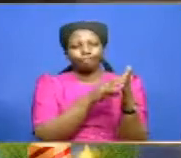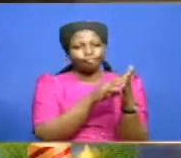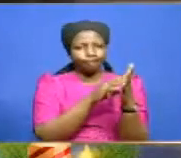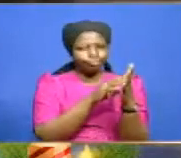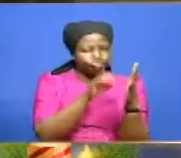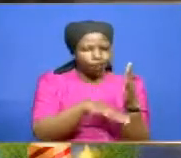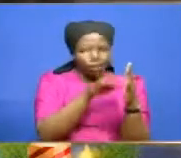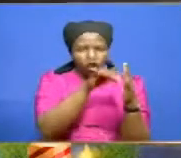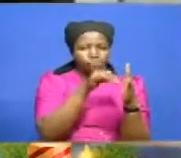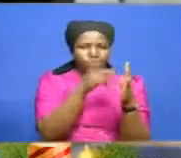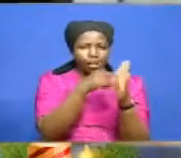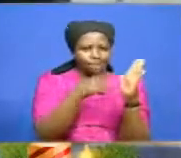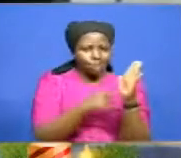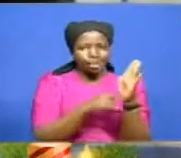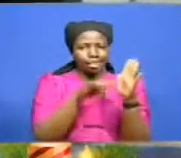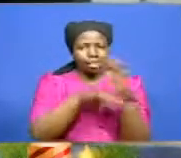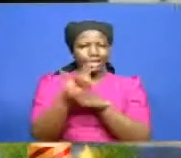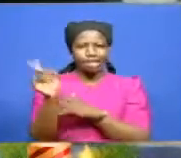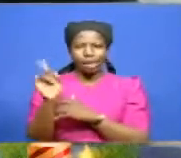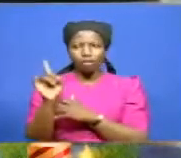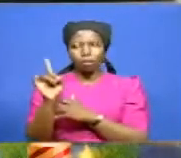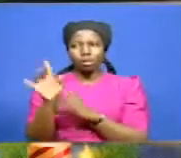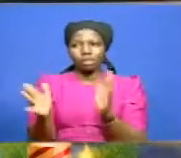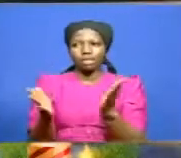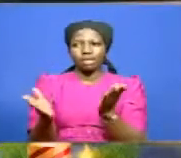Nairobi Securities Exchange.